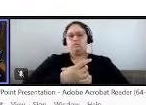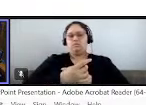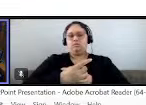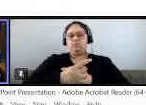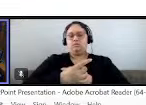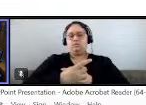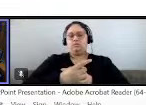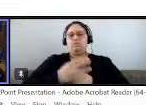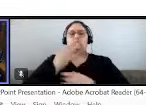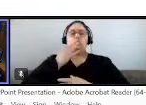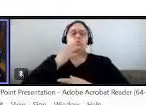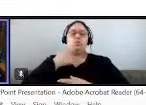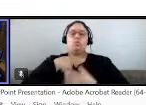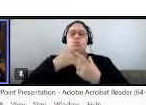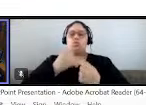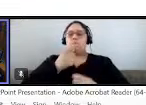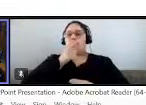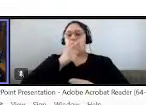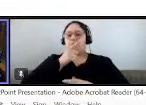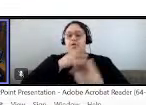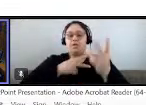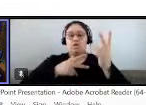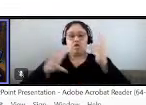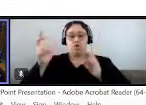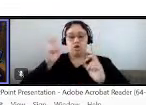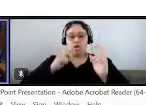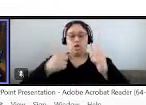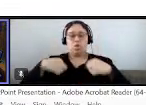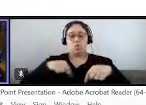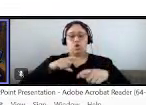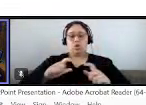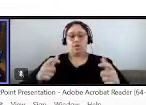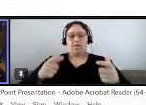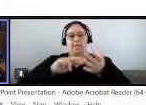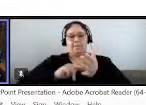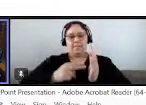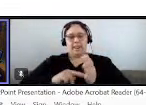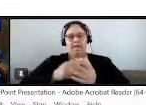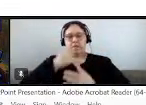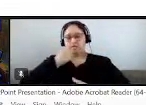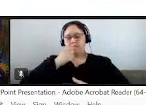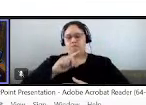when we had the public hearings, we planned as the committee speaker for the